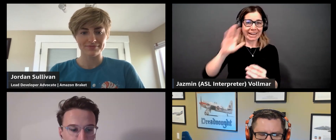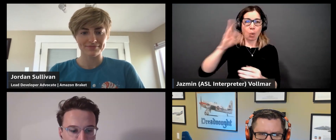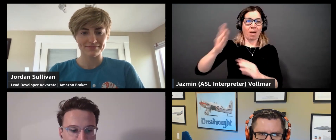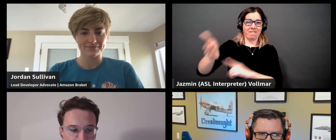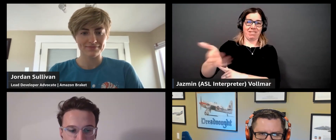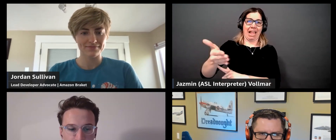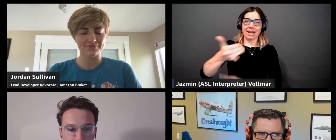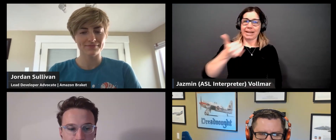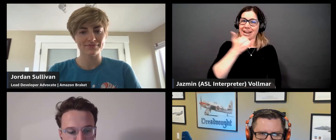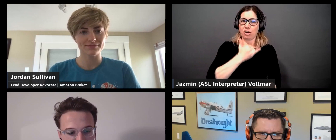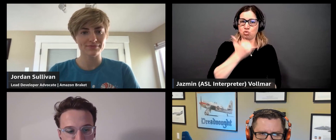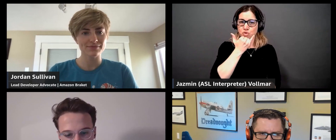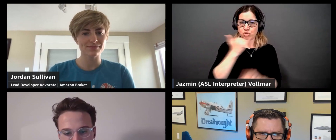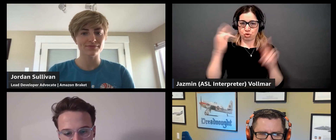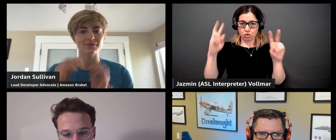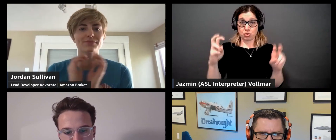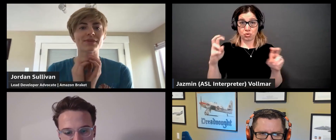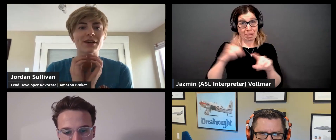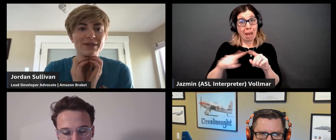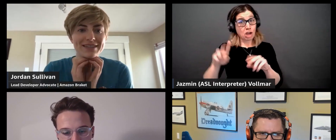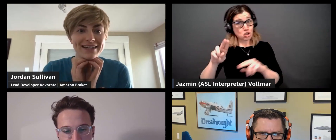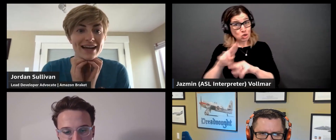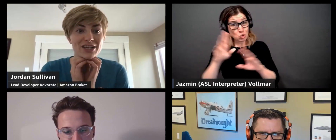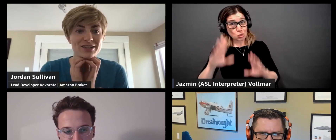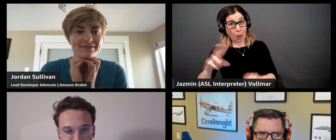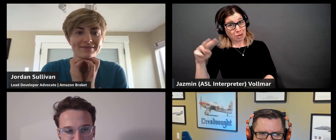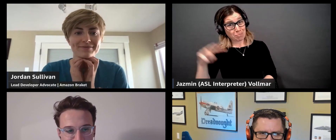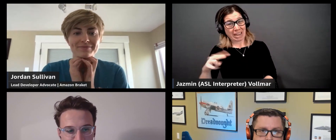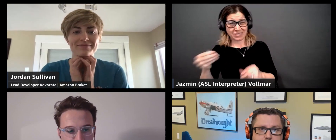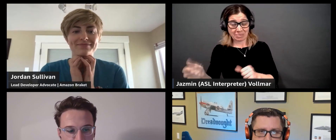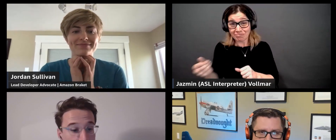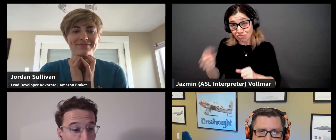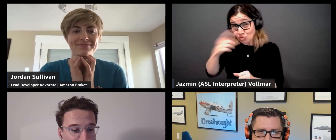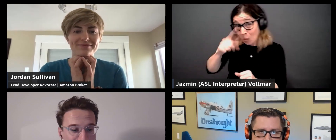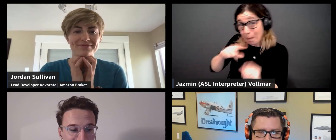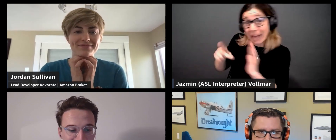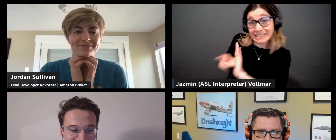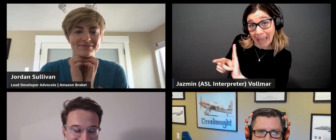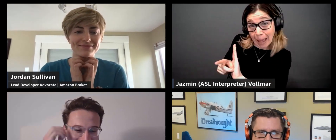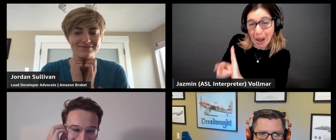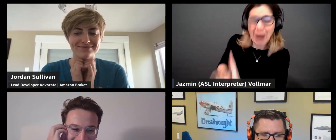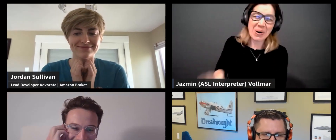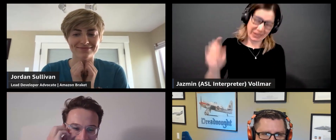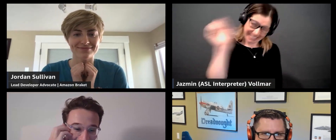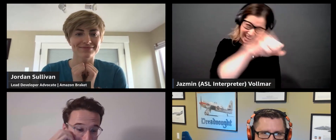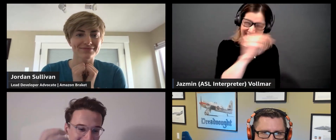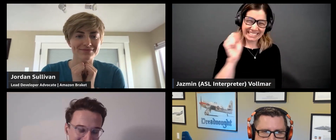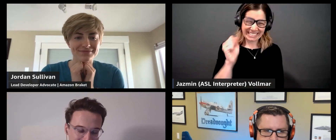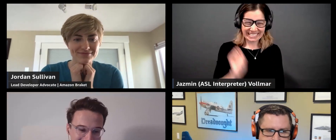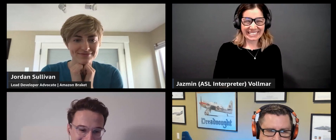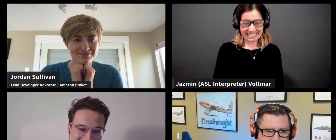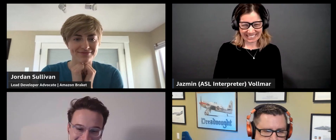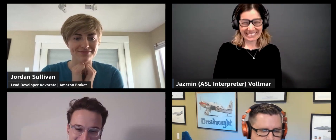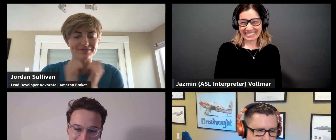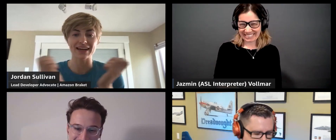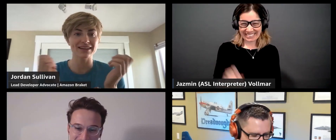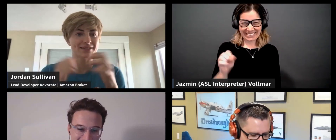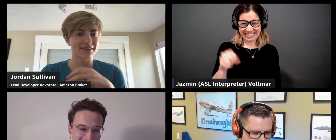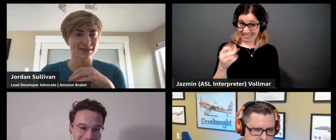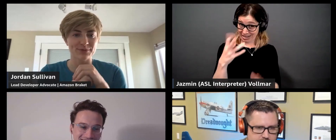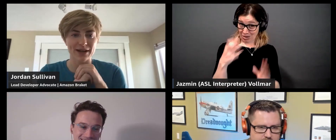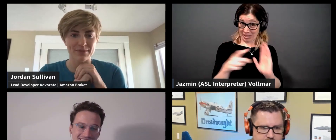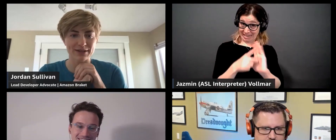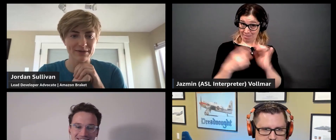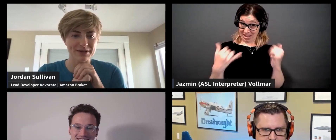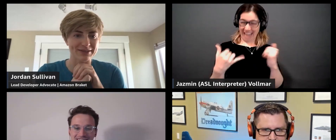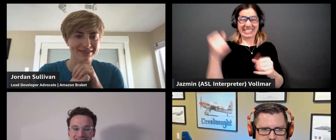from a user perspective, pretty seamless. Can we see it in action? Oh, of course. Yeah. You wanna see it right now? Yeah,